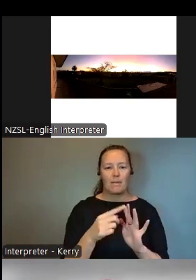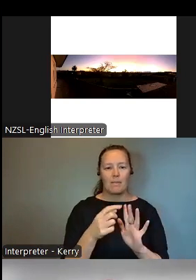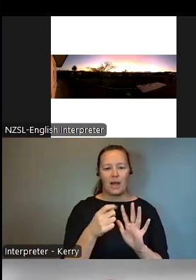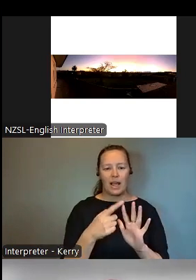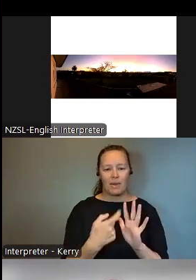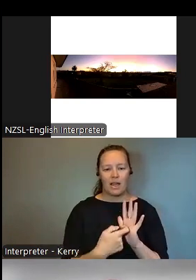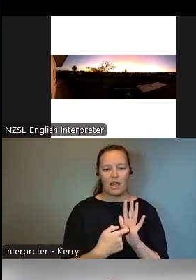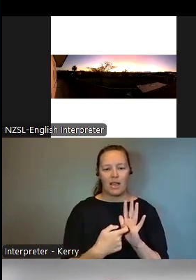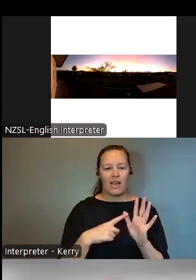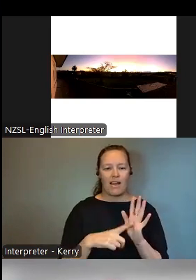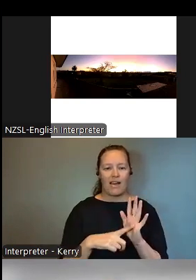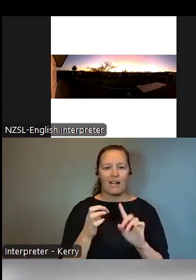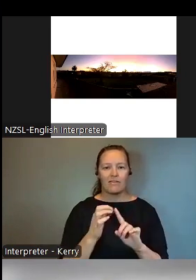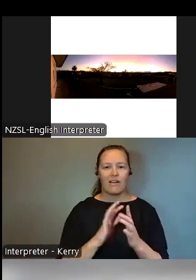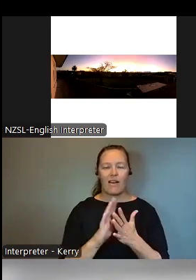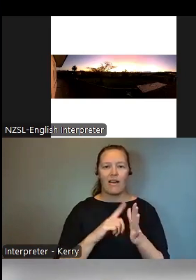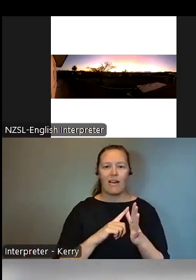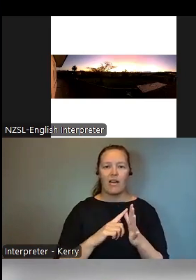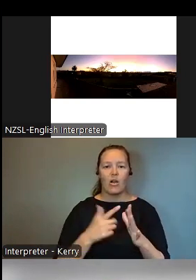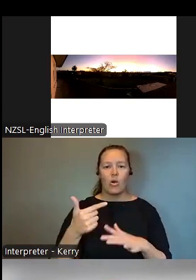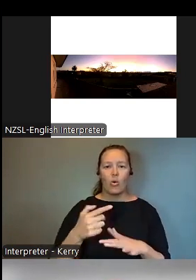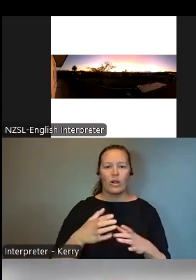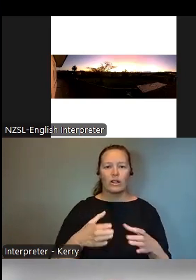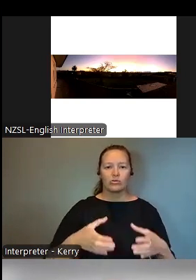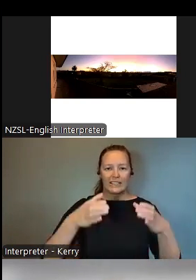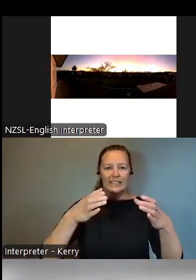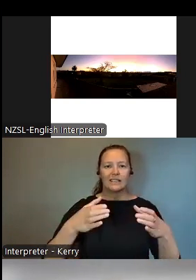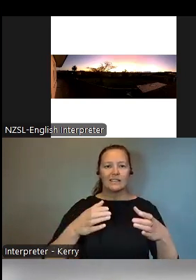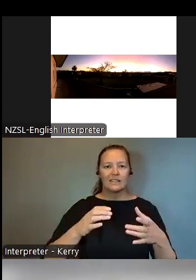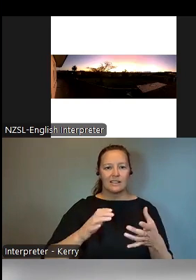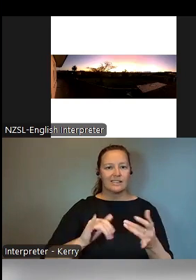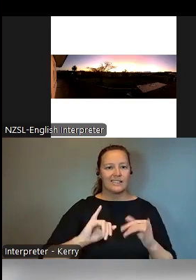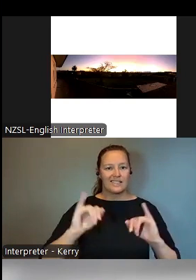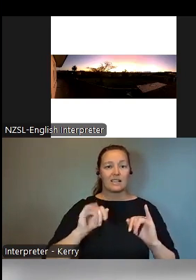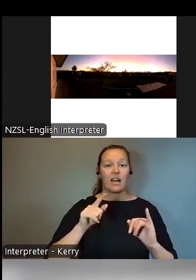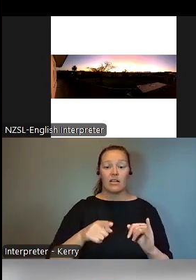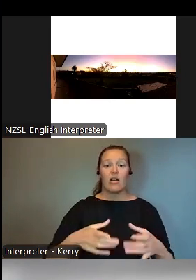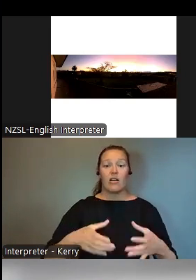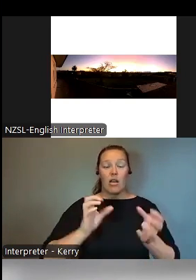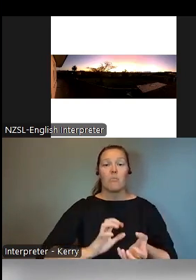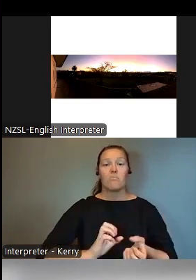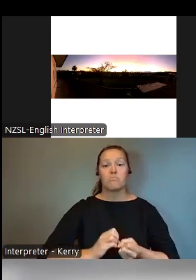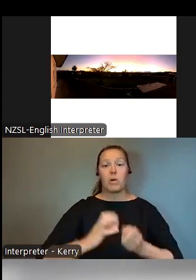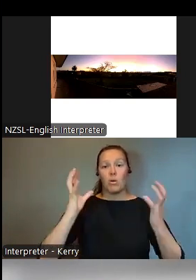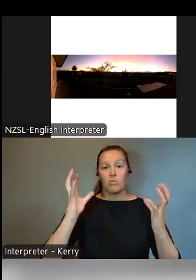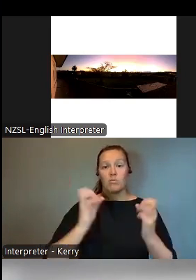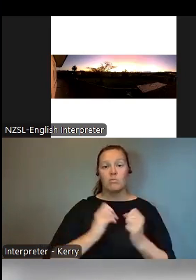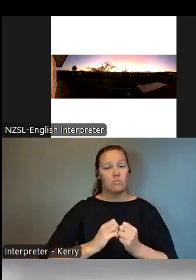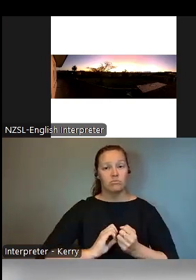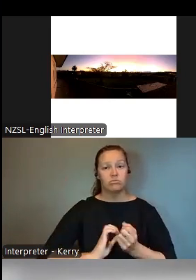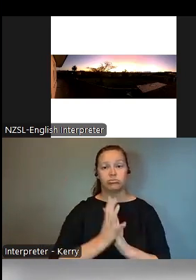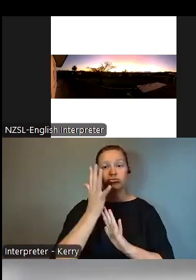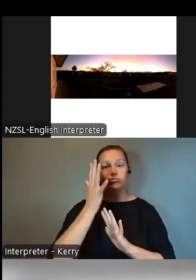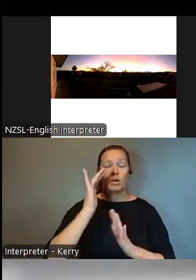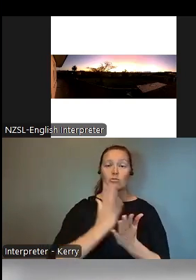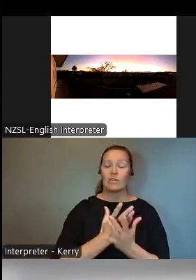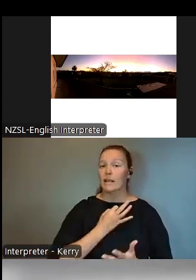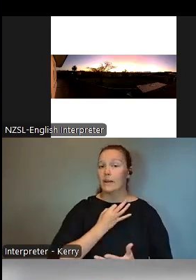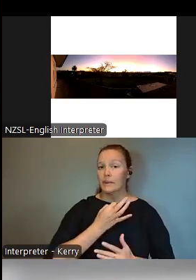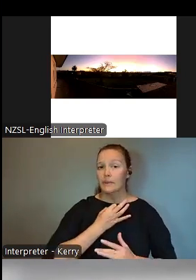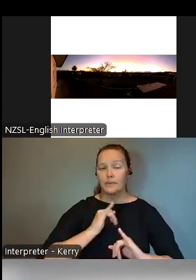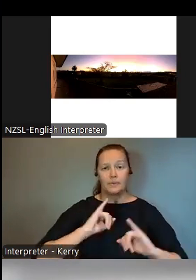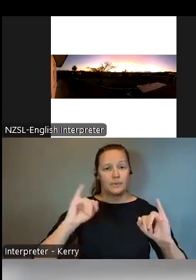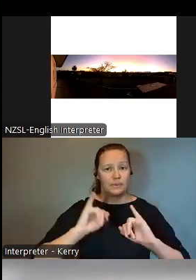rig disaster. And the oil rig exploded, and it was a very dangerous situation. There